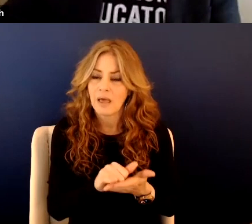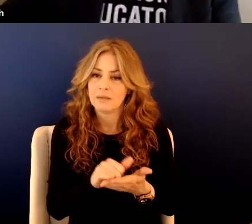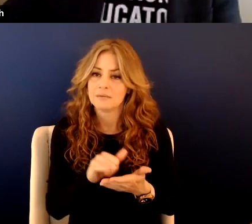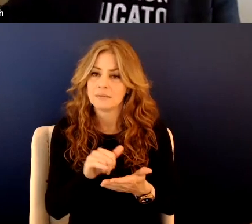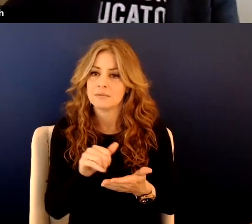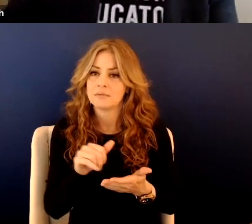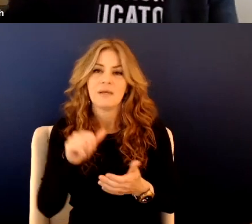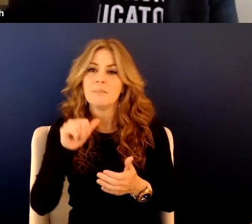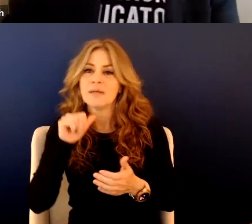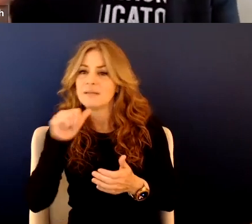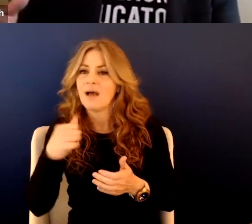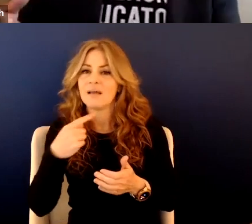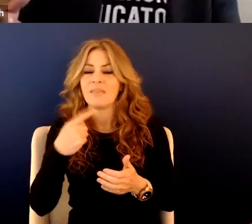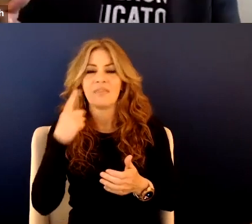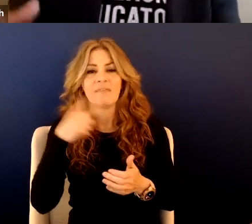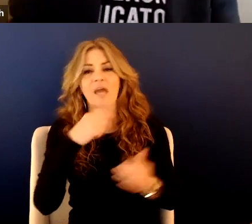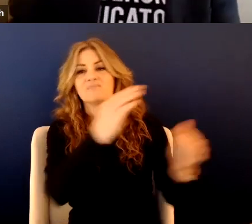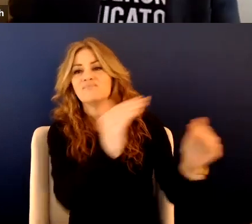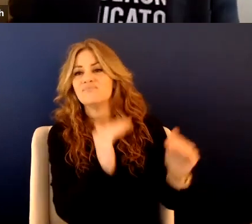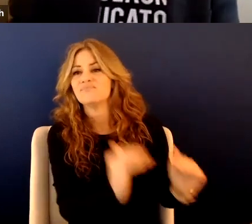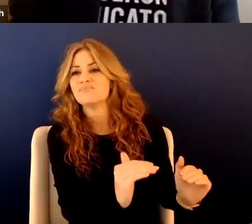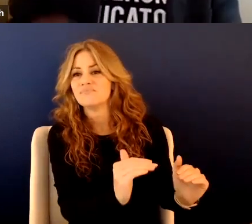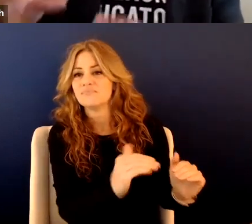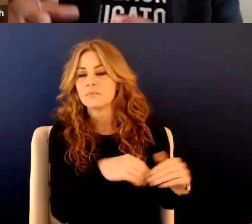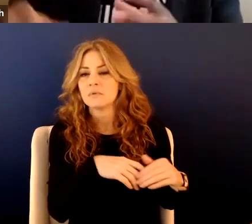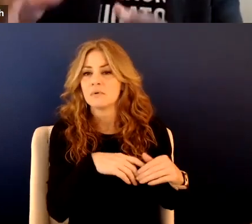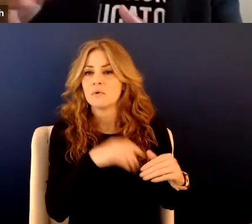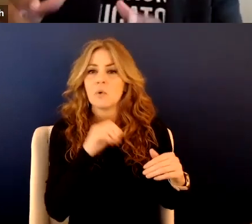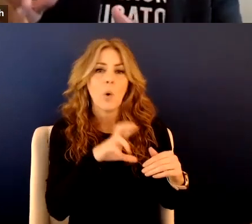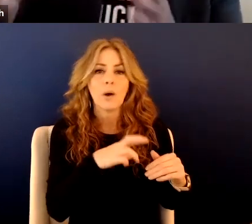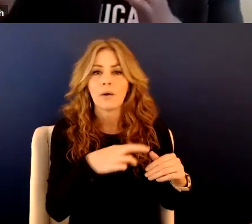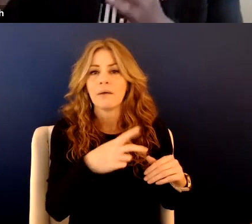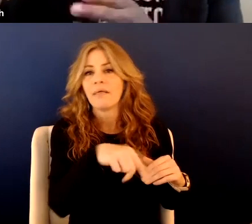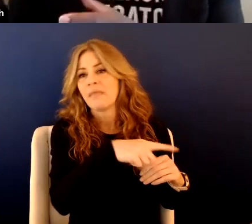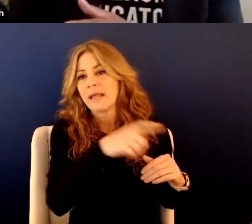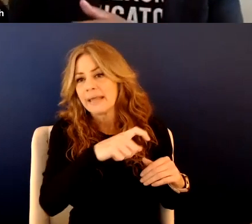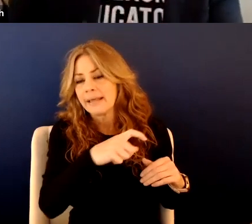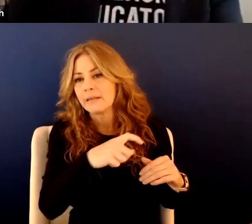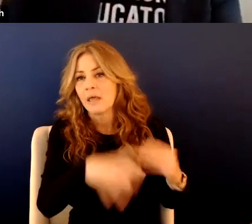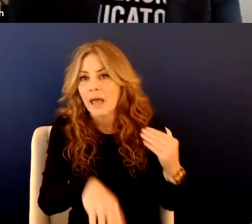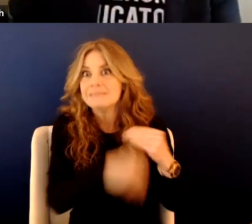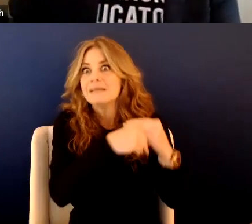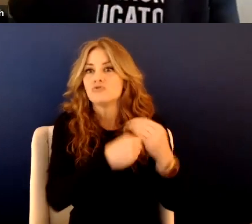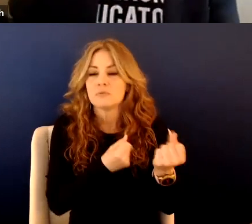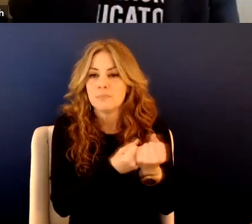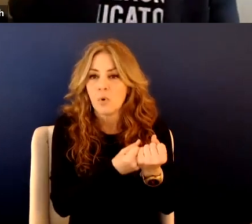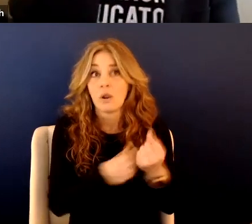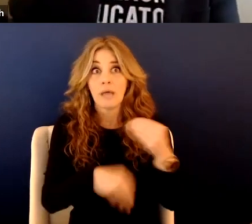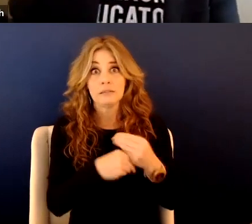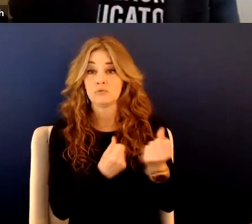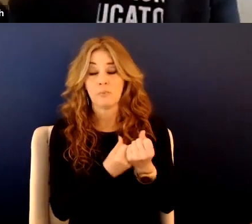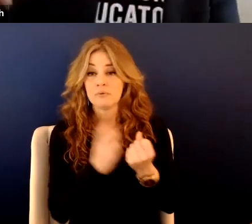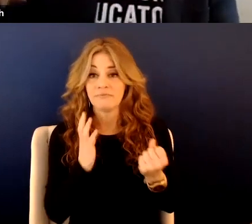them as deficient or not positioning them as needing, again, like additional support. Additional support is fine